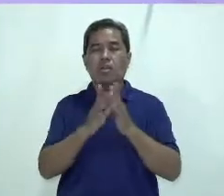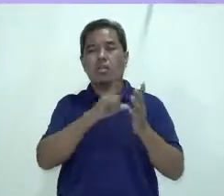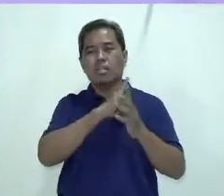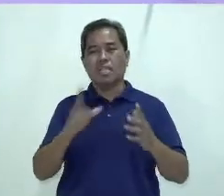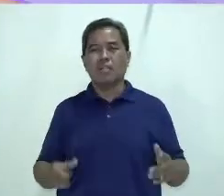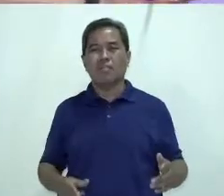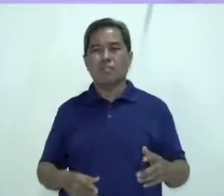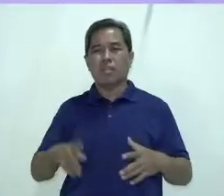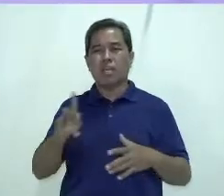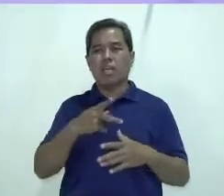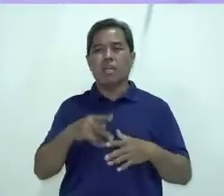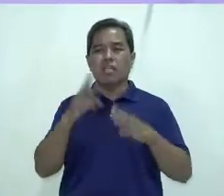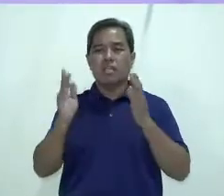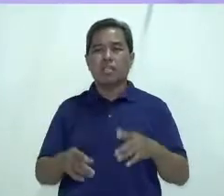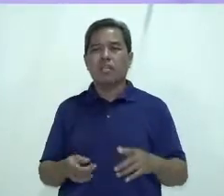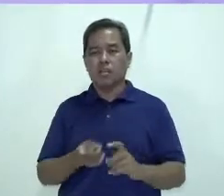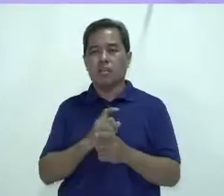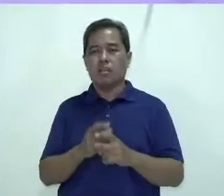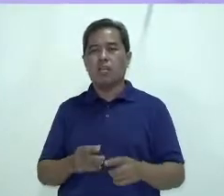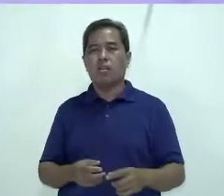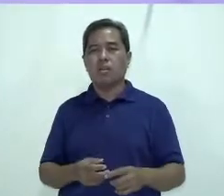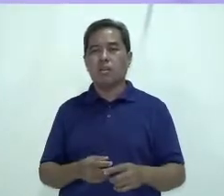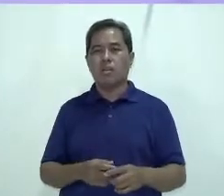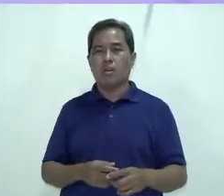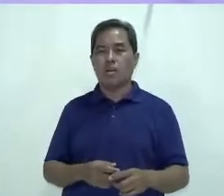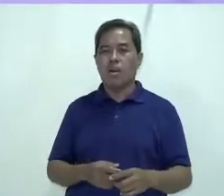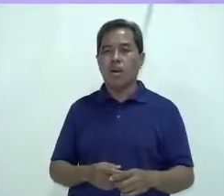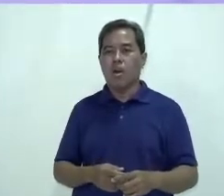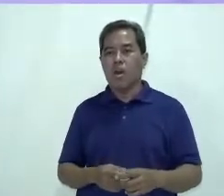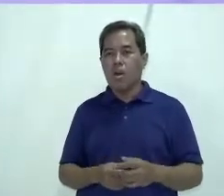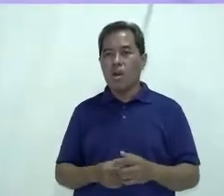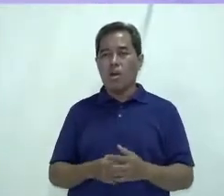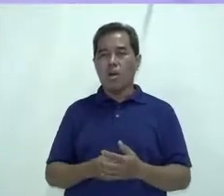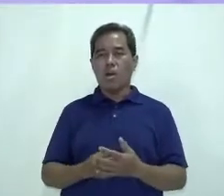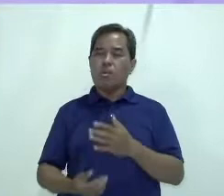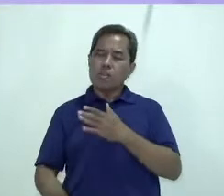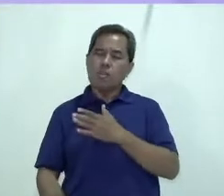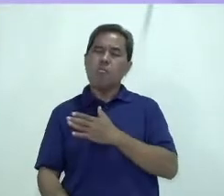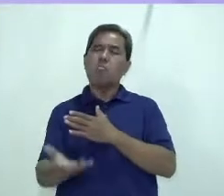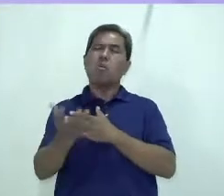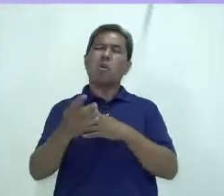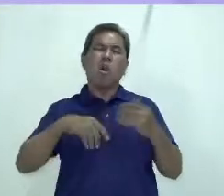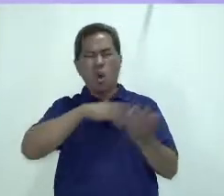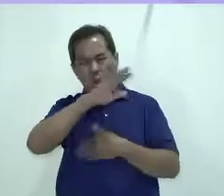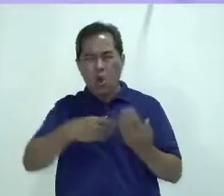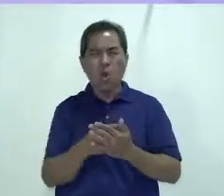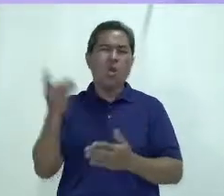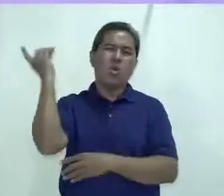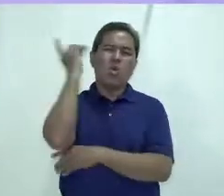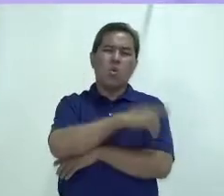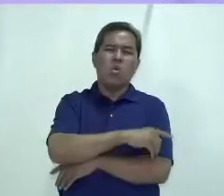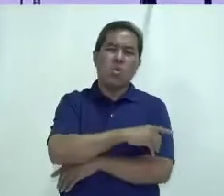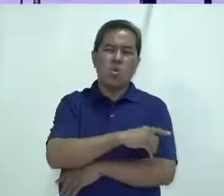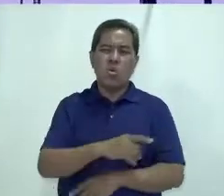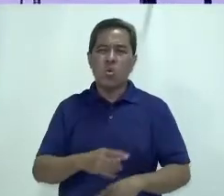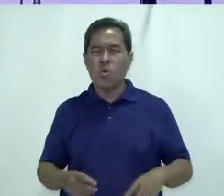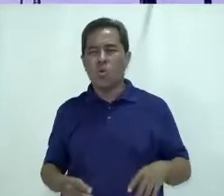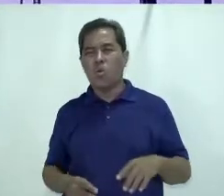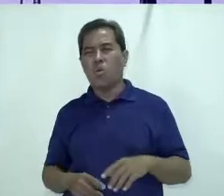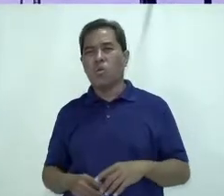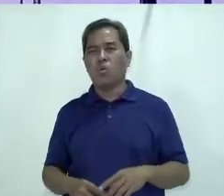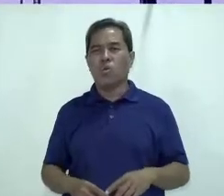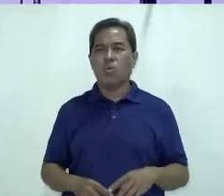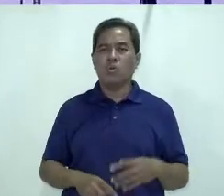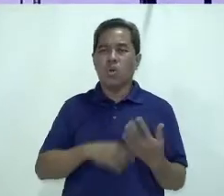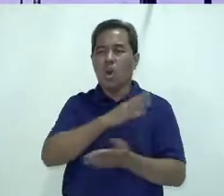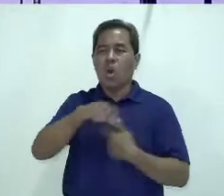The psalmist says, from the rising of the sun to its setting. That means the entire day, 24 hours a day, 7 days